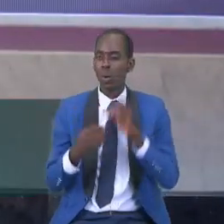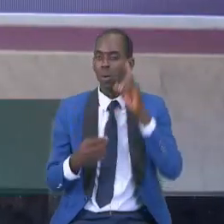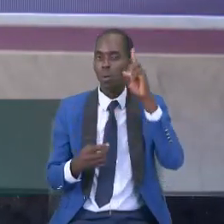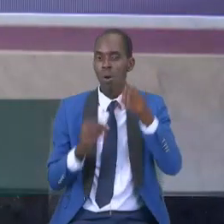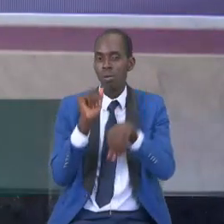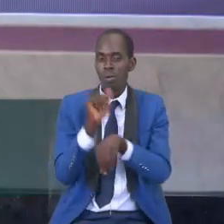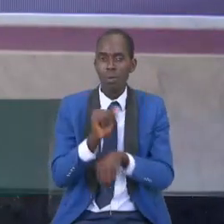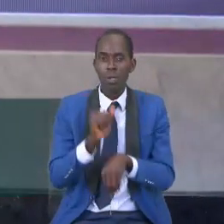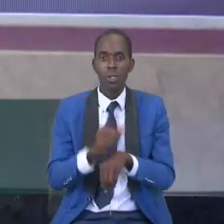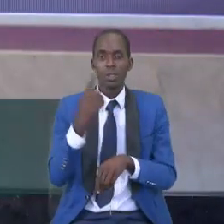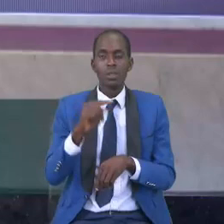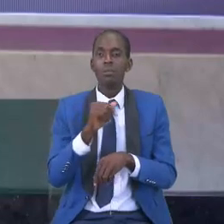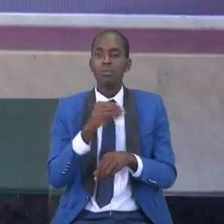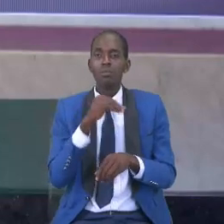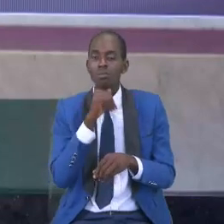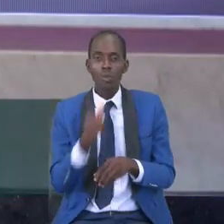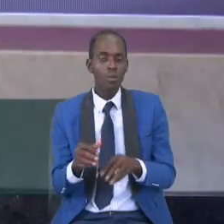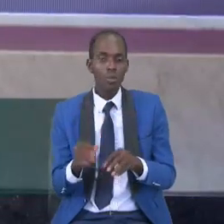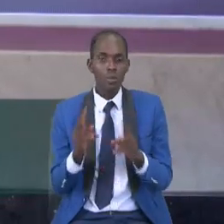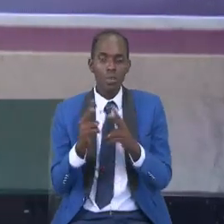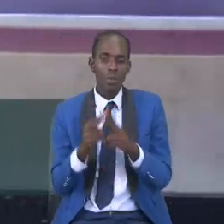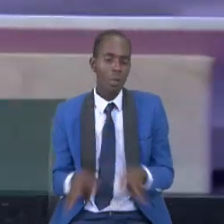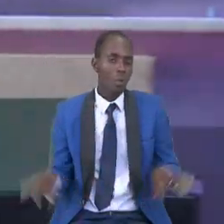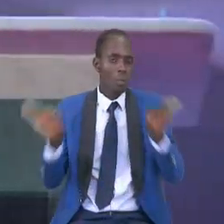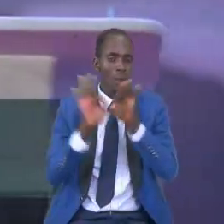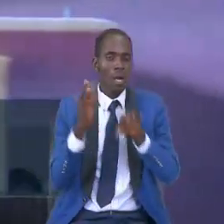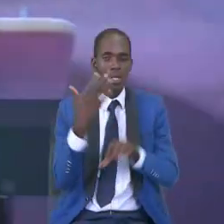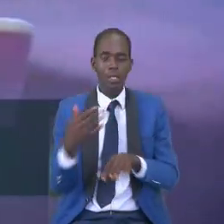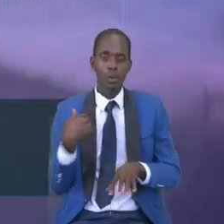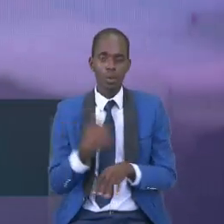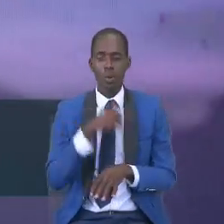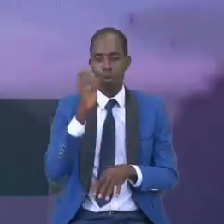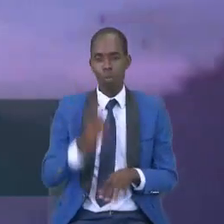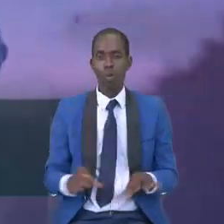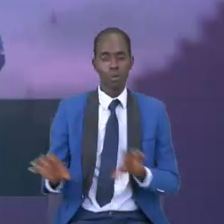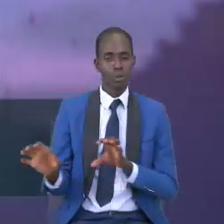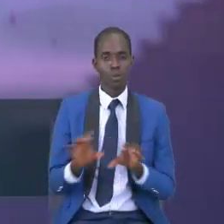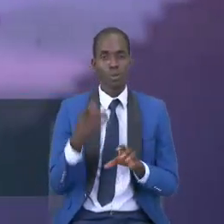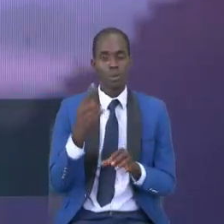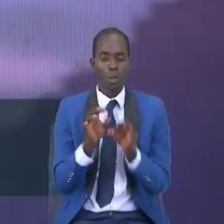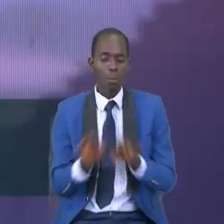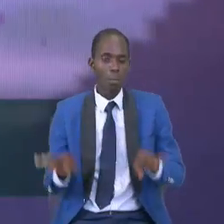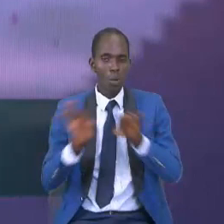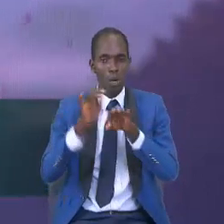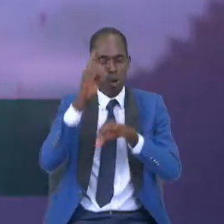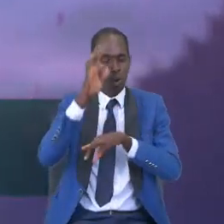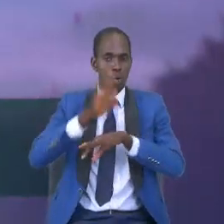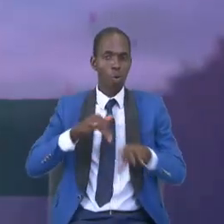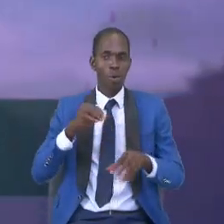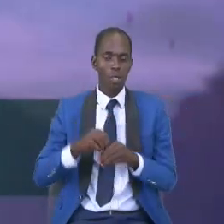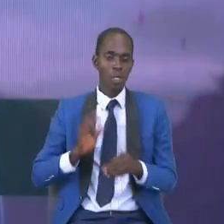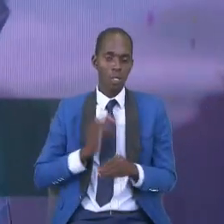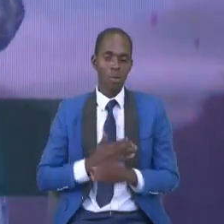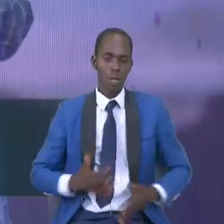the indispensable thing we have to do, the imperative call in our lives to the